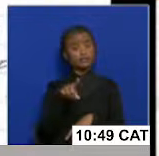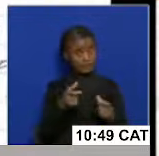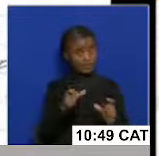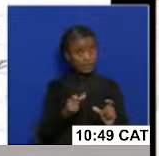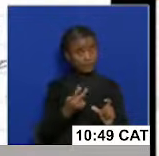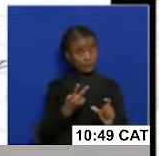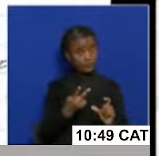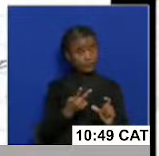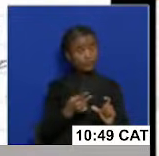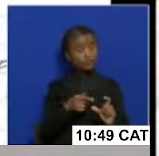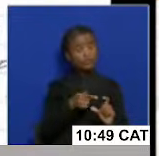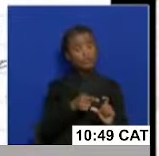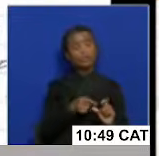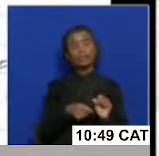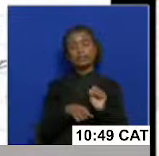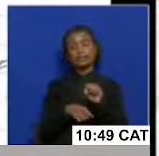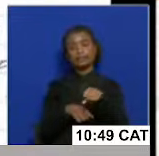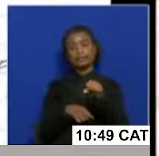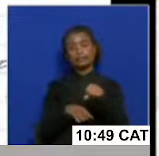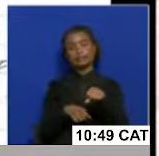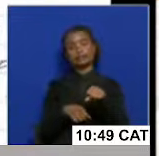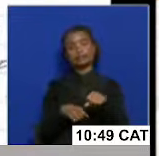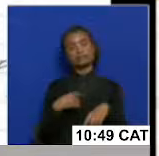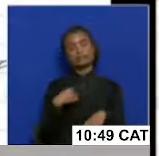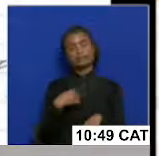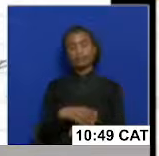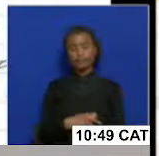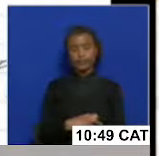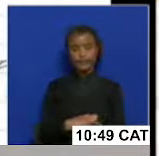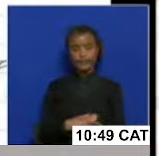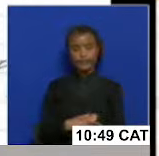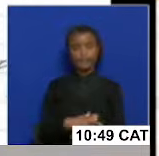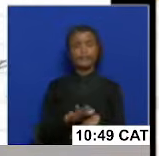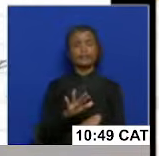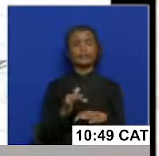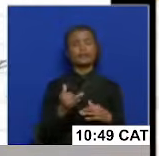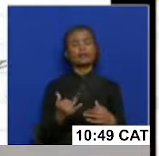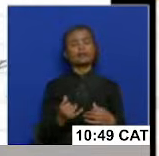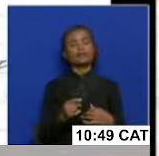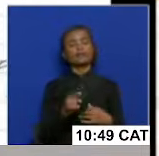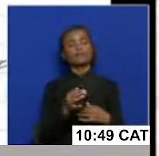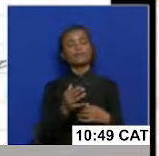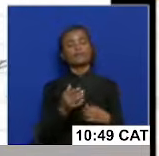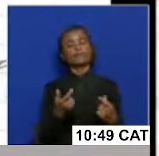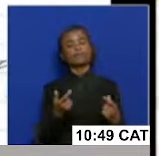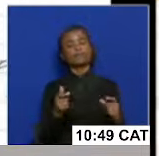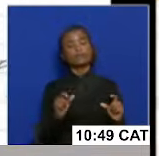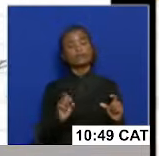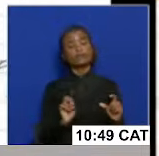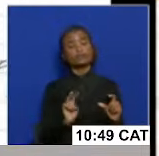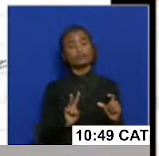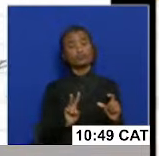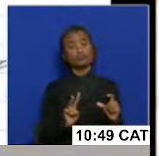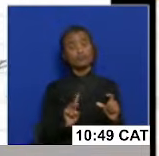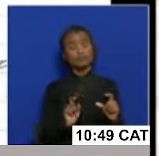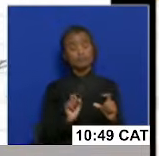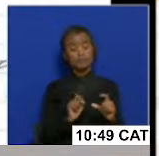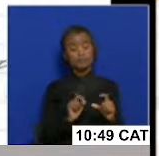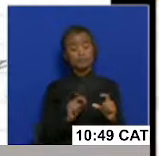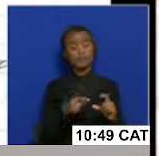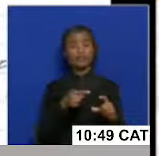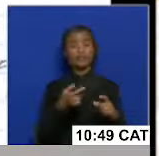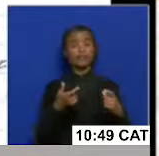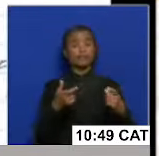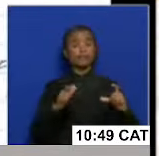Yes, that's me. Witness K, in paragraph 2, Officer Mackenzie